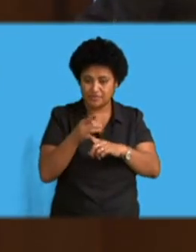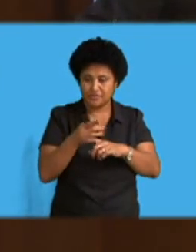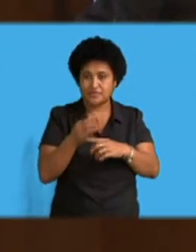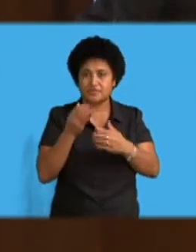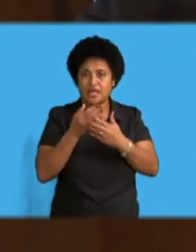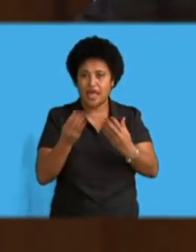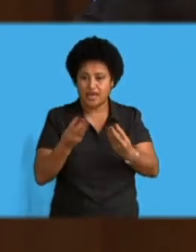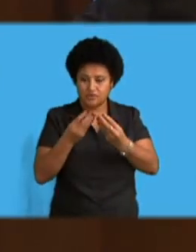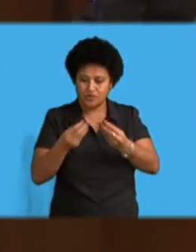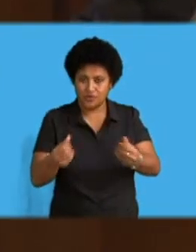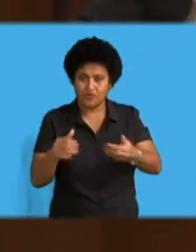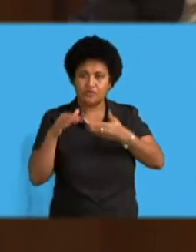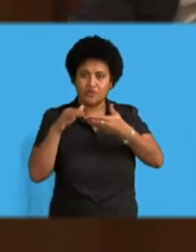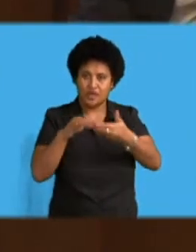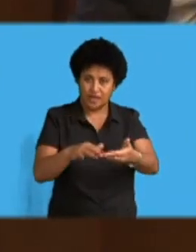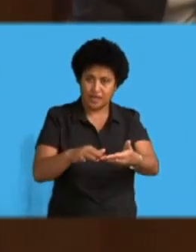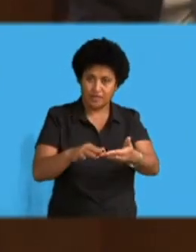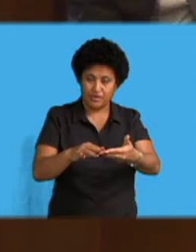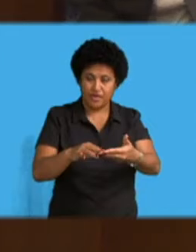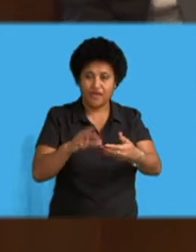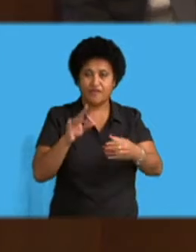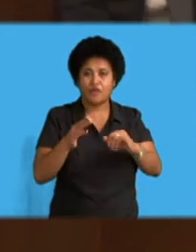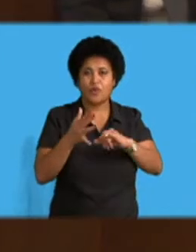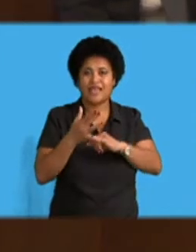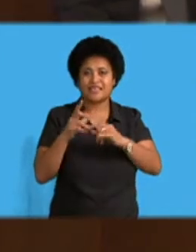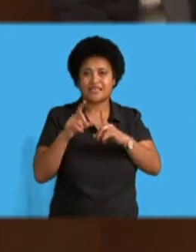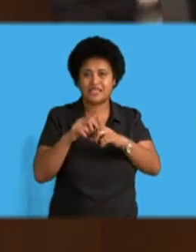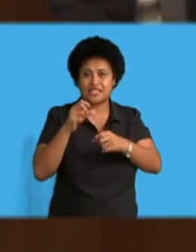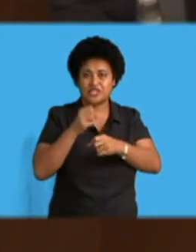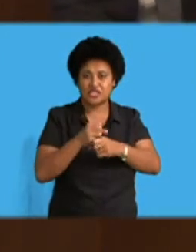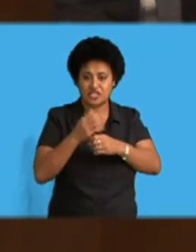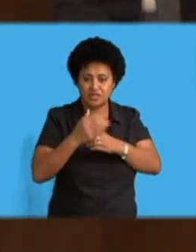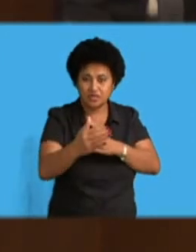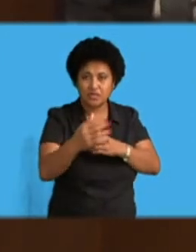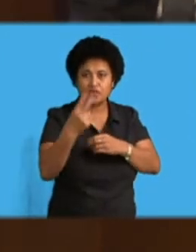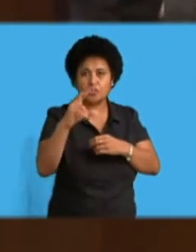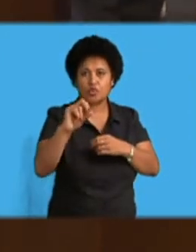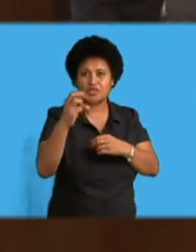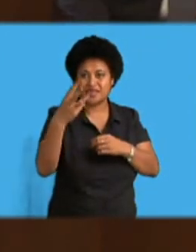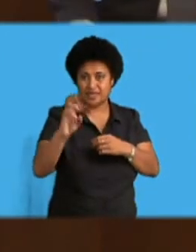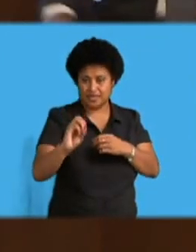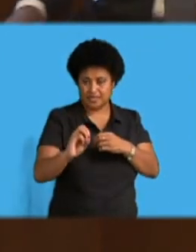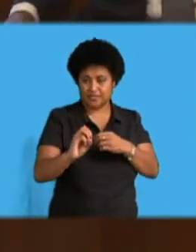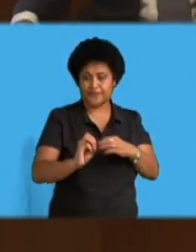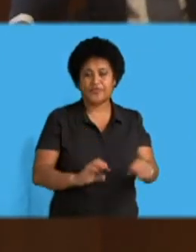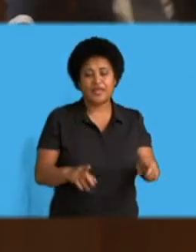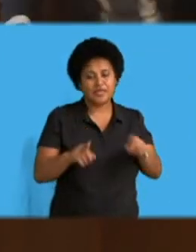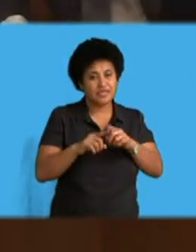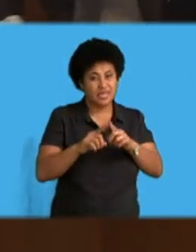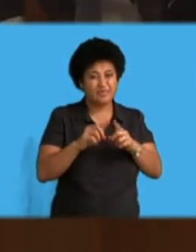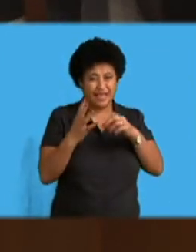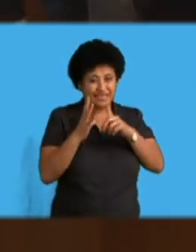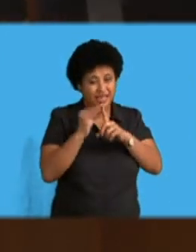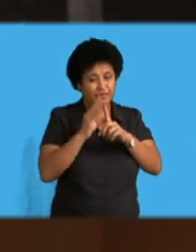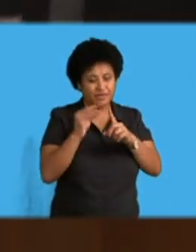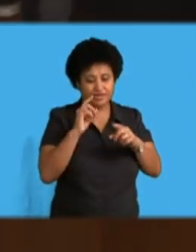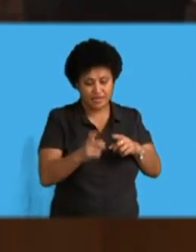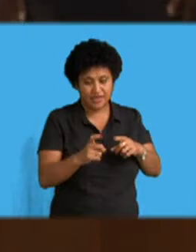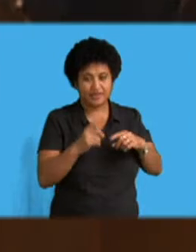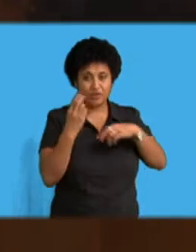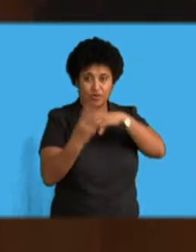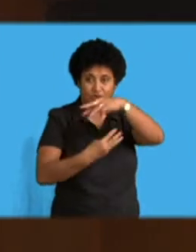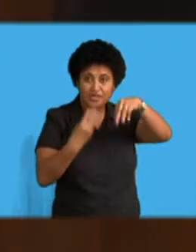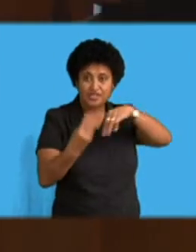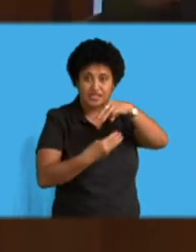fiscal management and meeting the sustainable goals by 2030. A case in point, Honourable Deputy Speaker, is that if Cyclone Winston, for example, had